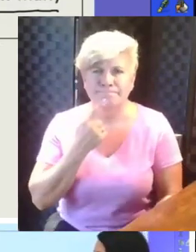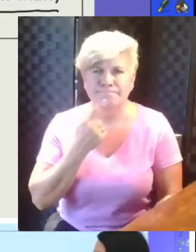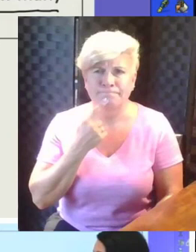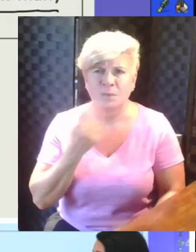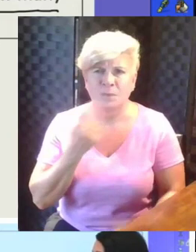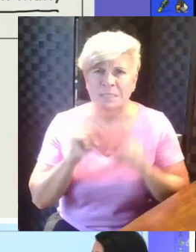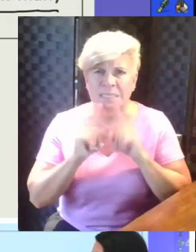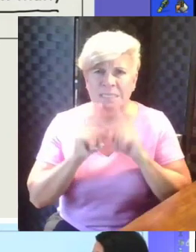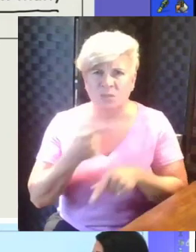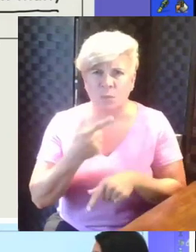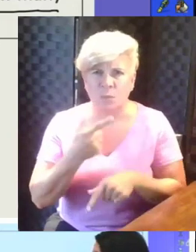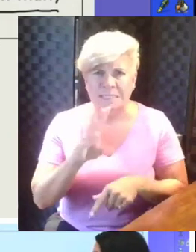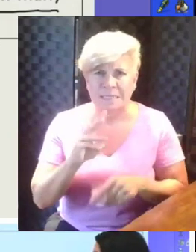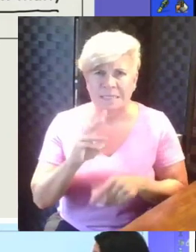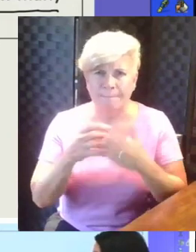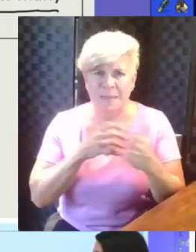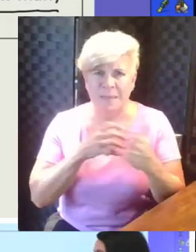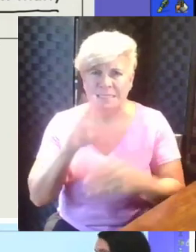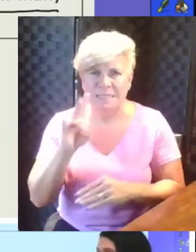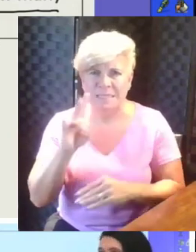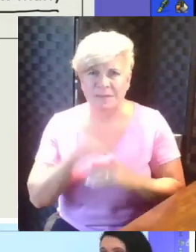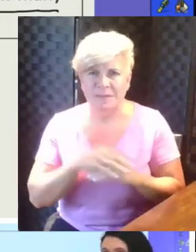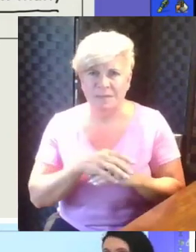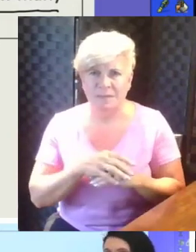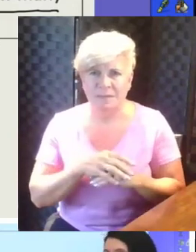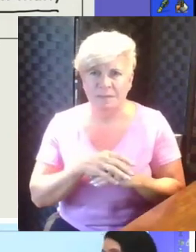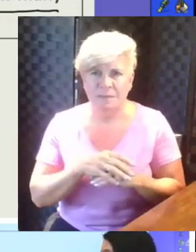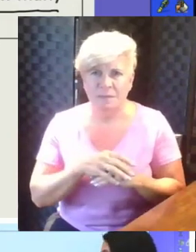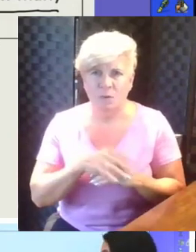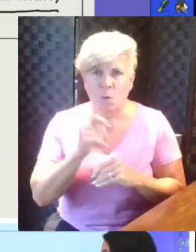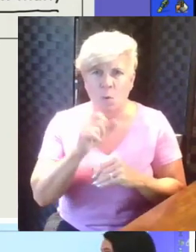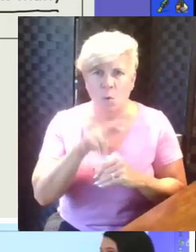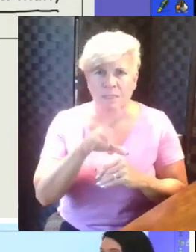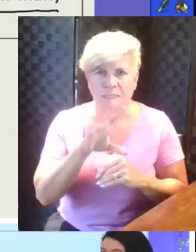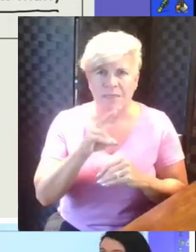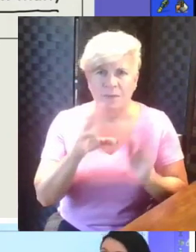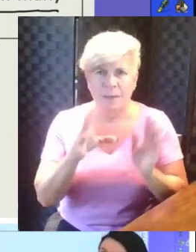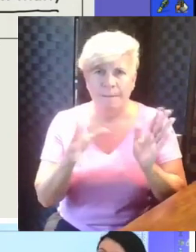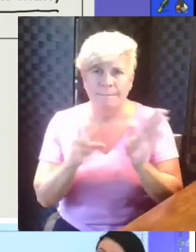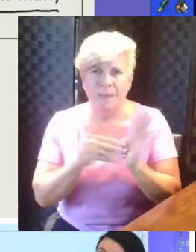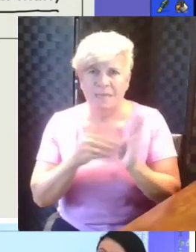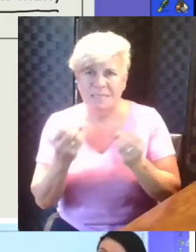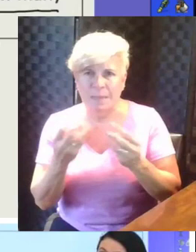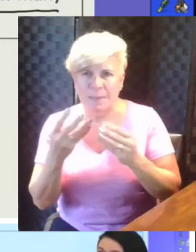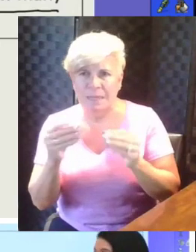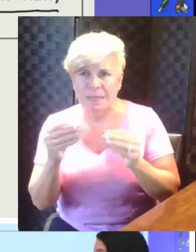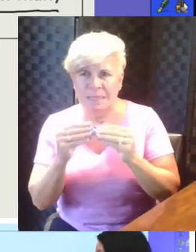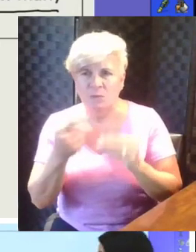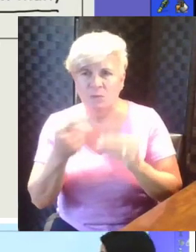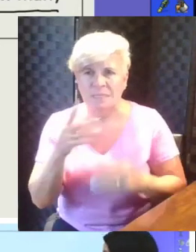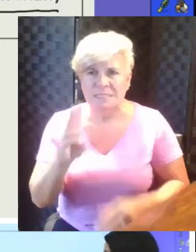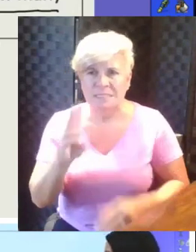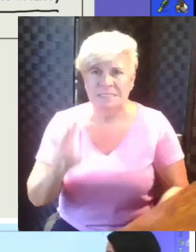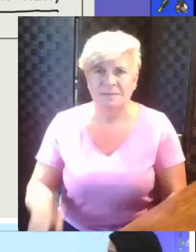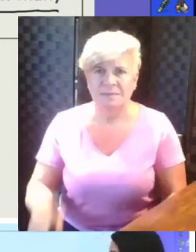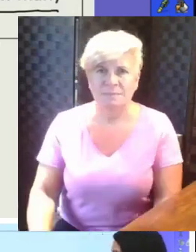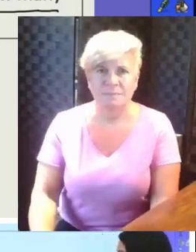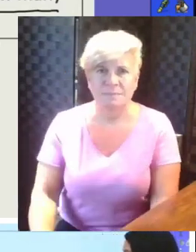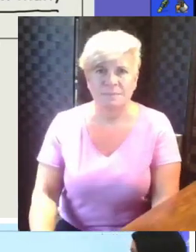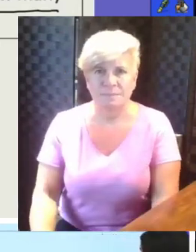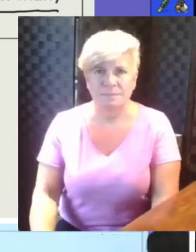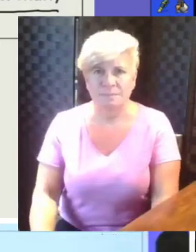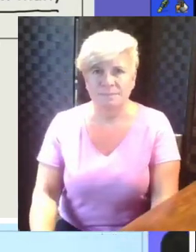the answer for 26 minus 7? Or 7 plus how many would equal 26?